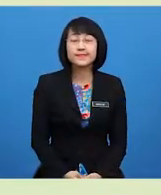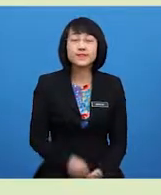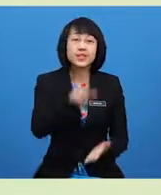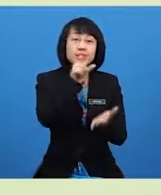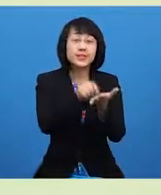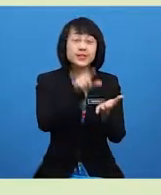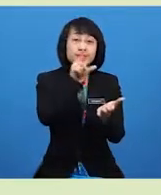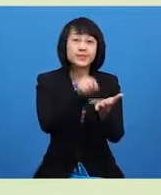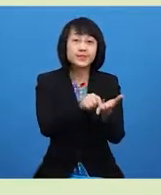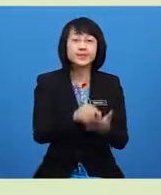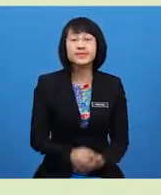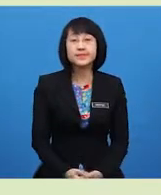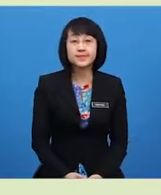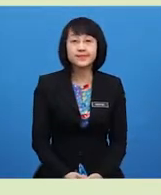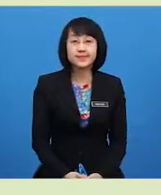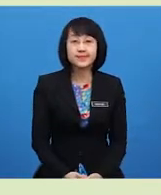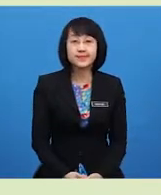chicken.